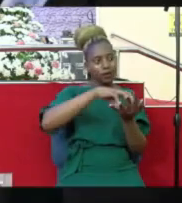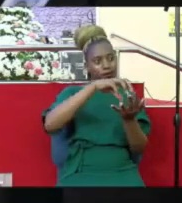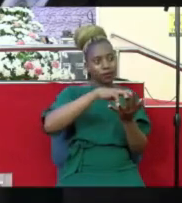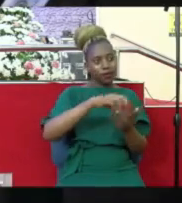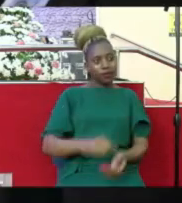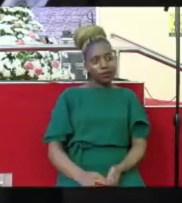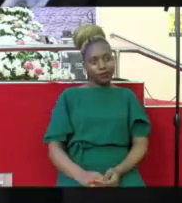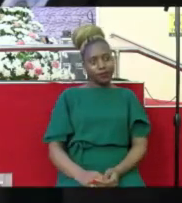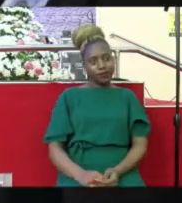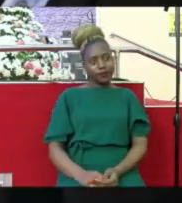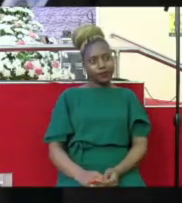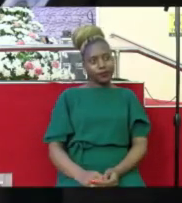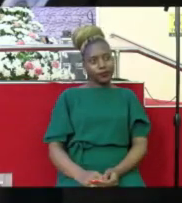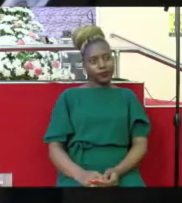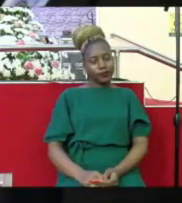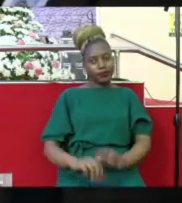kuanza.